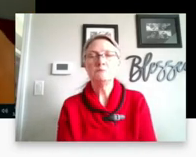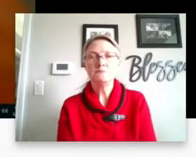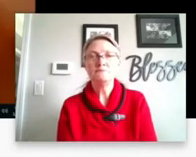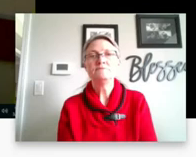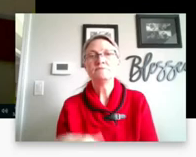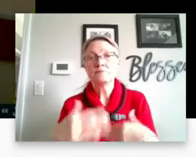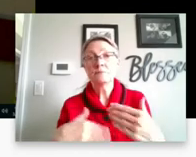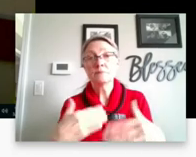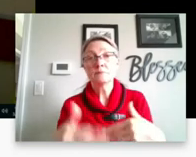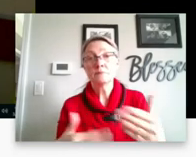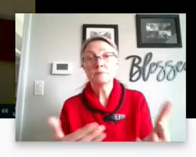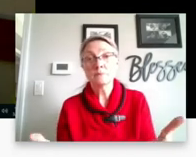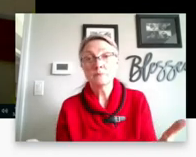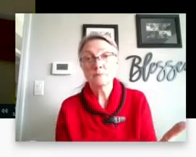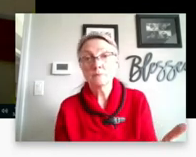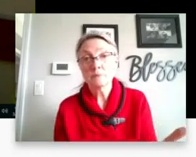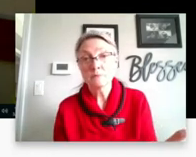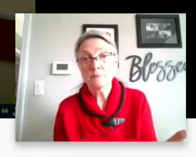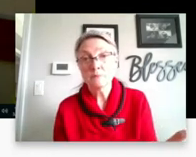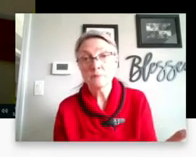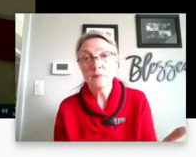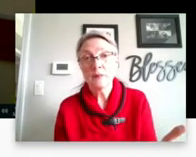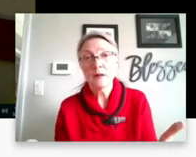Got my next one.